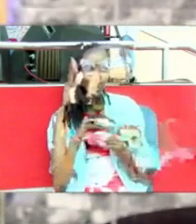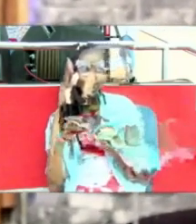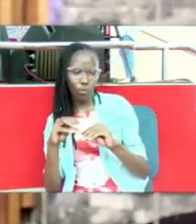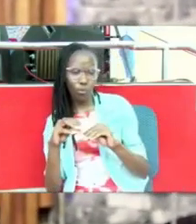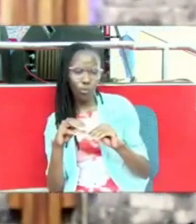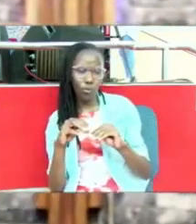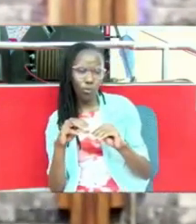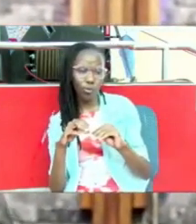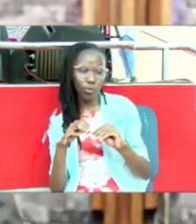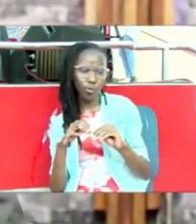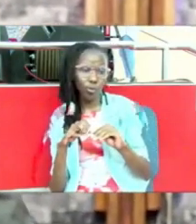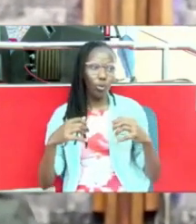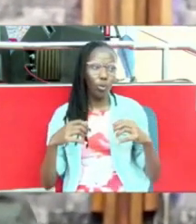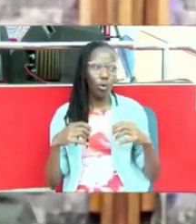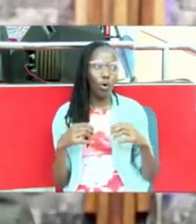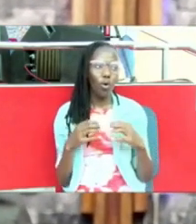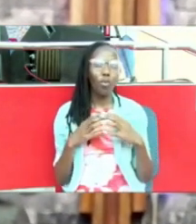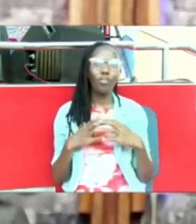frontiers with no limits.